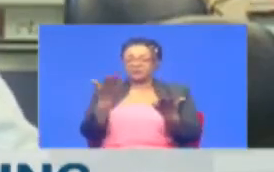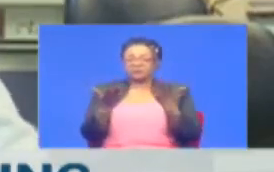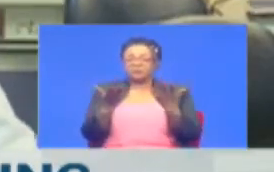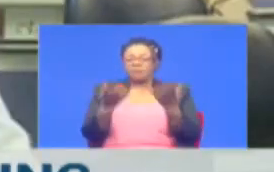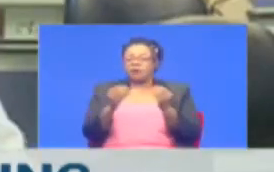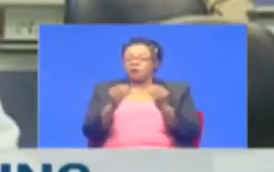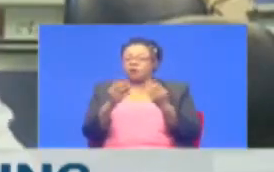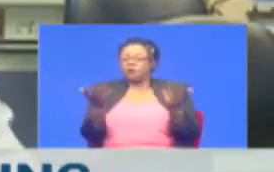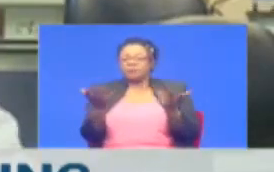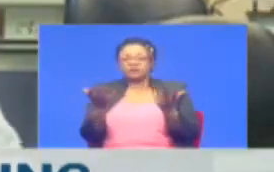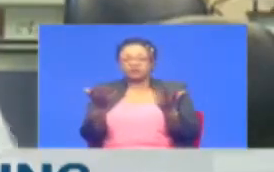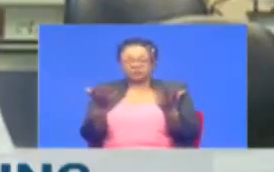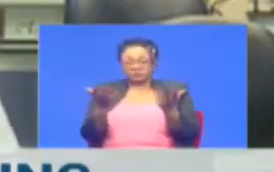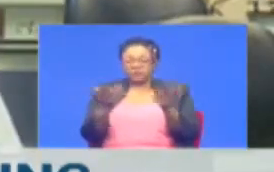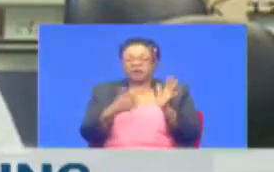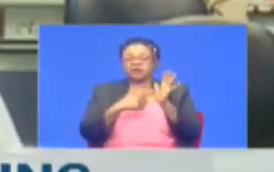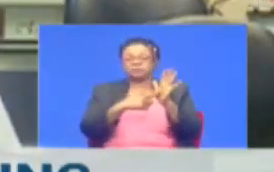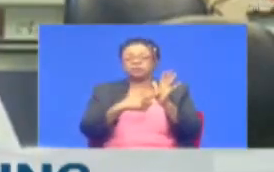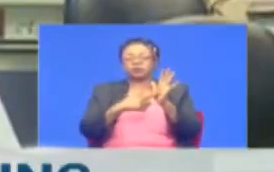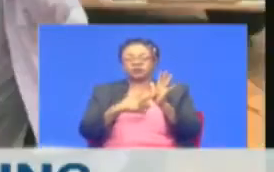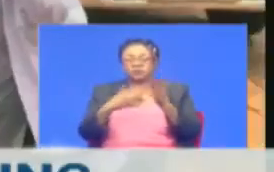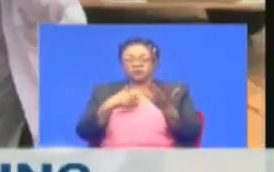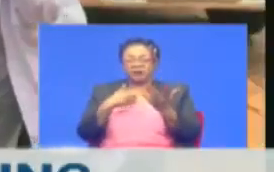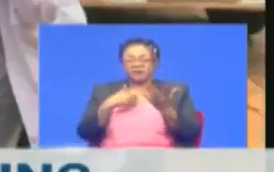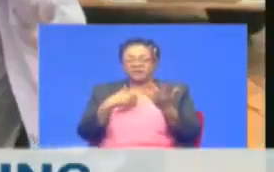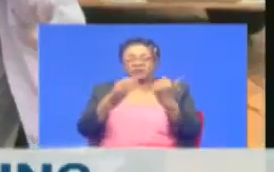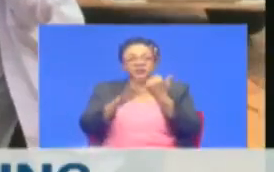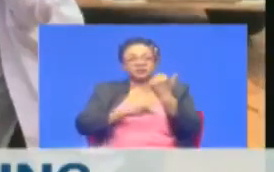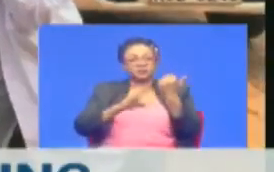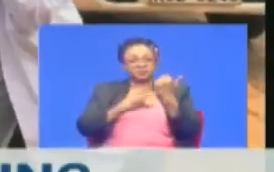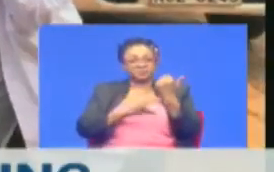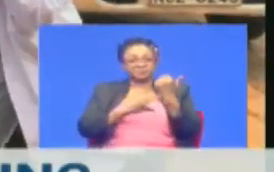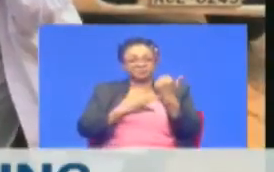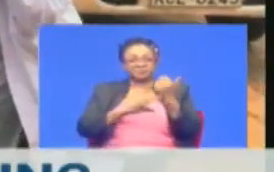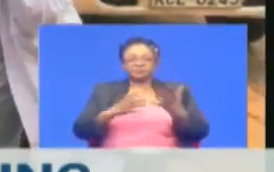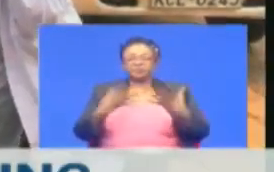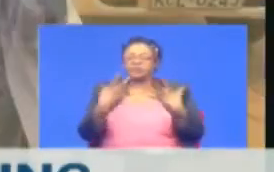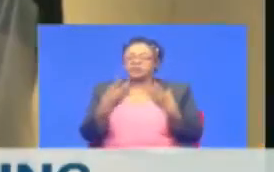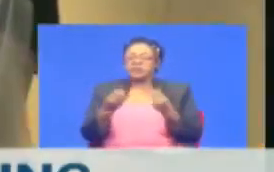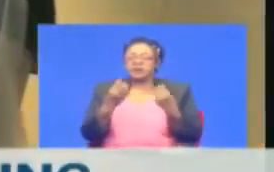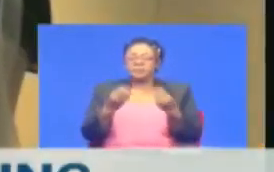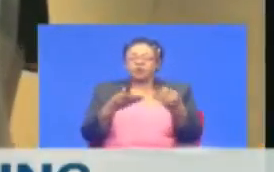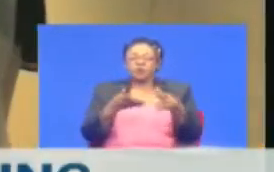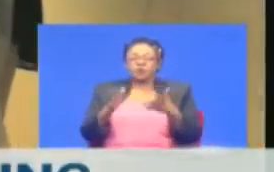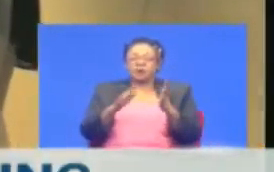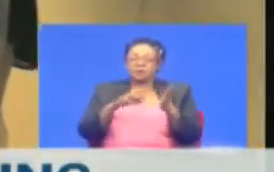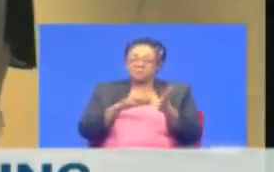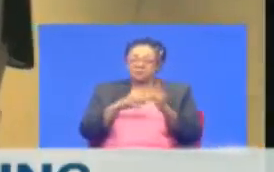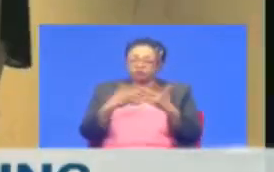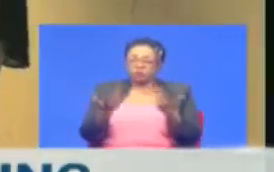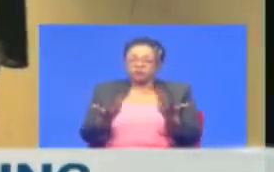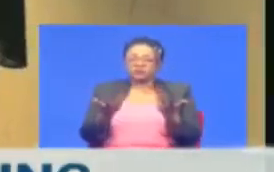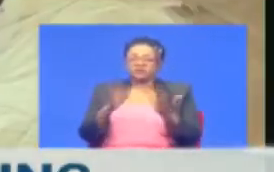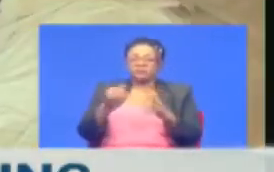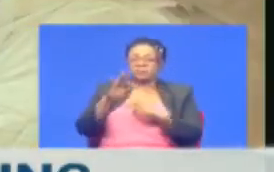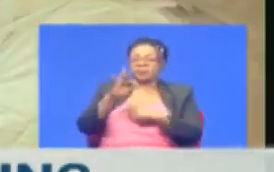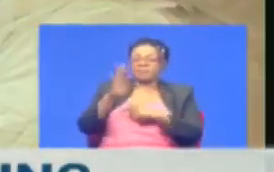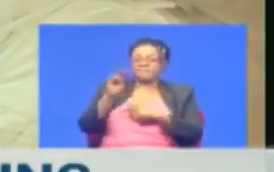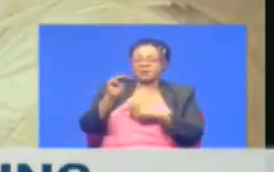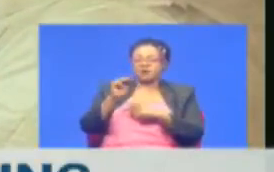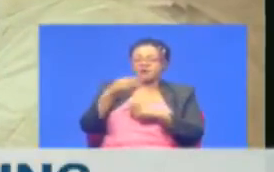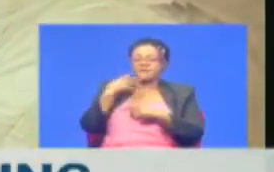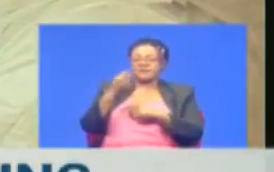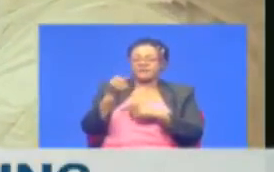much exposure there has been in the country. In simple terms, this could mean that out of the